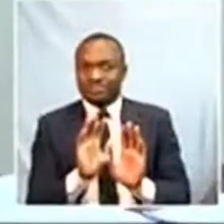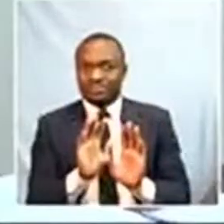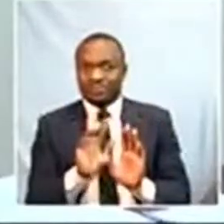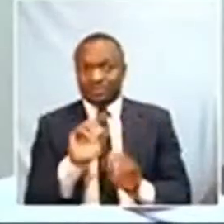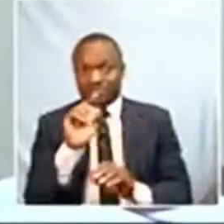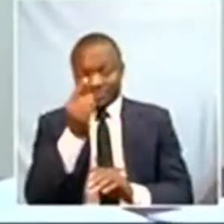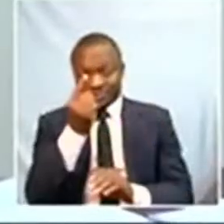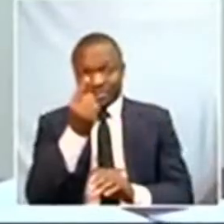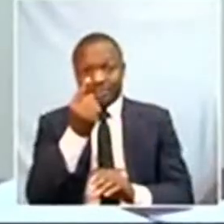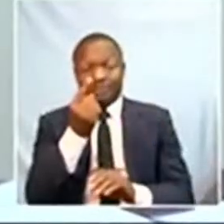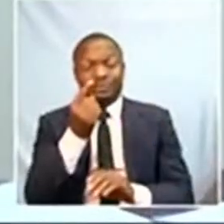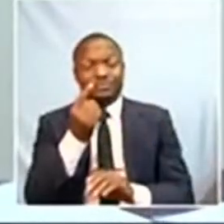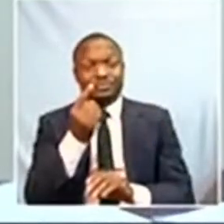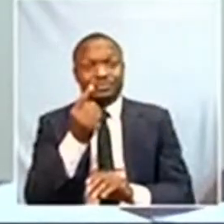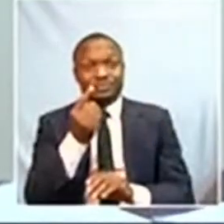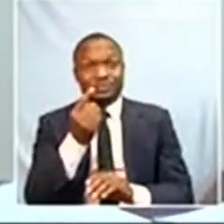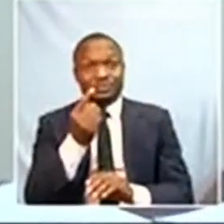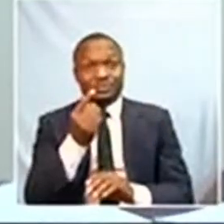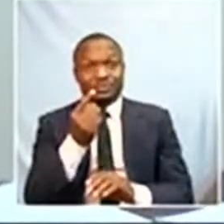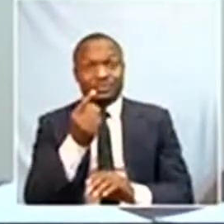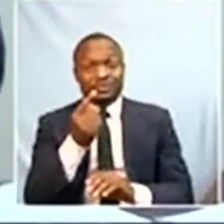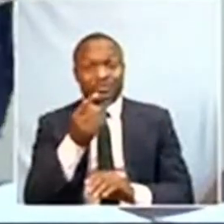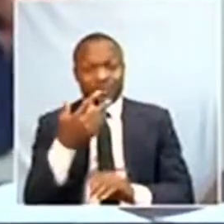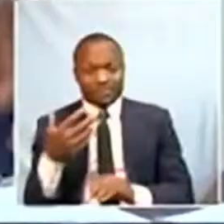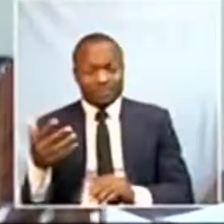the first place.